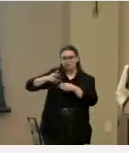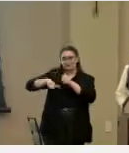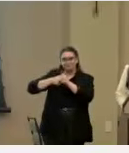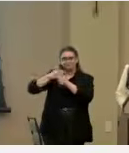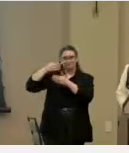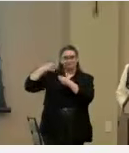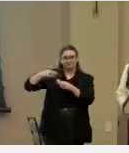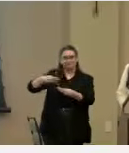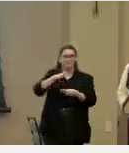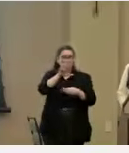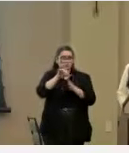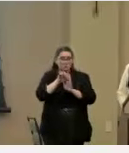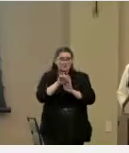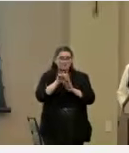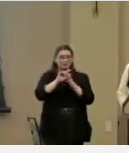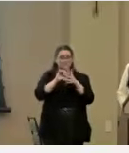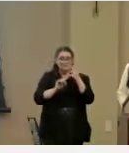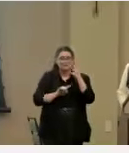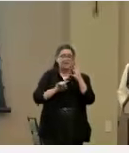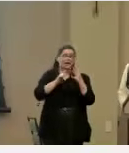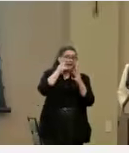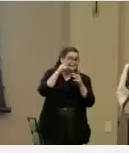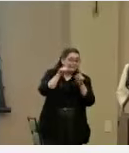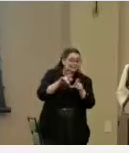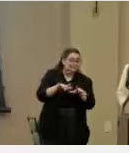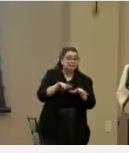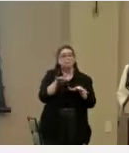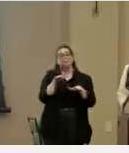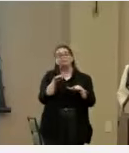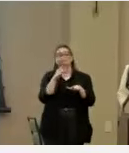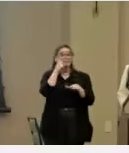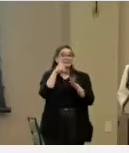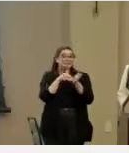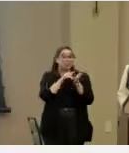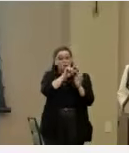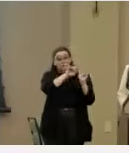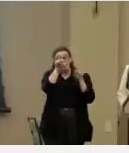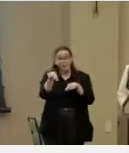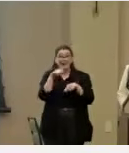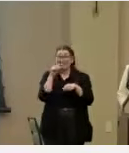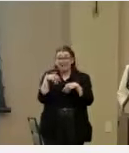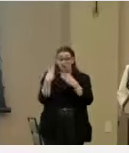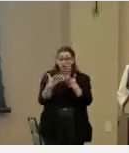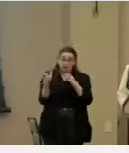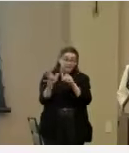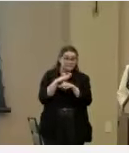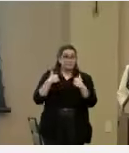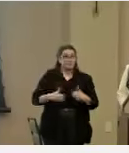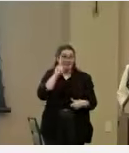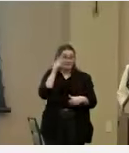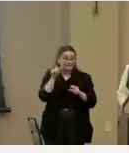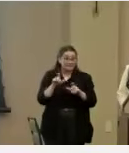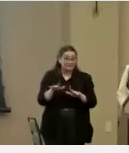your symptoms? And a thorough dermatologic exam. If you go to the dermatologist and they're not offering you a full body skin